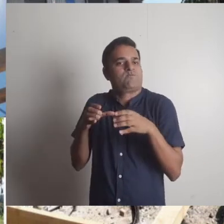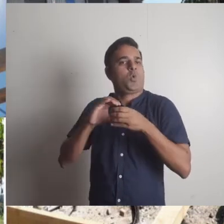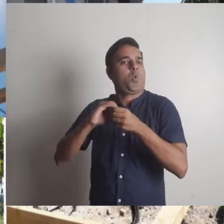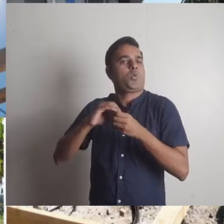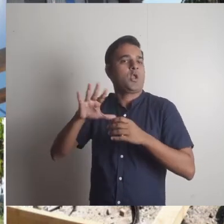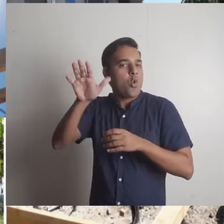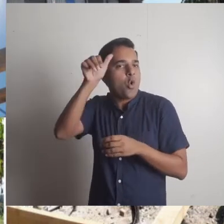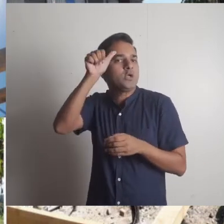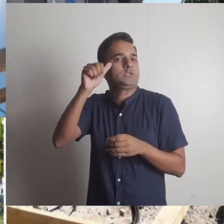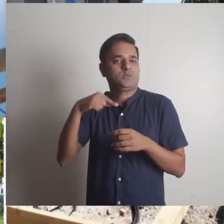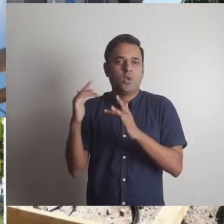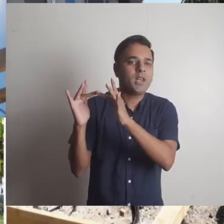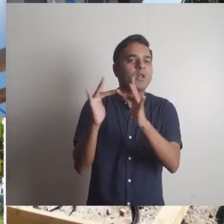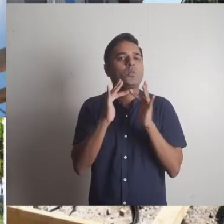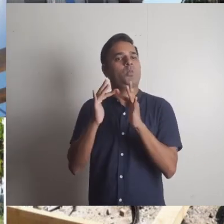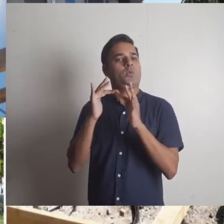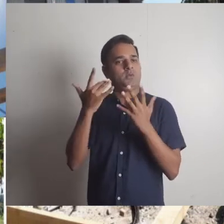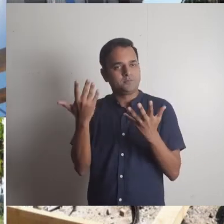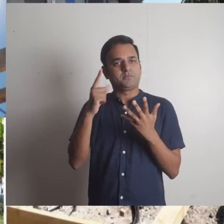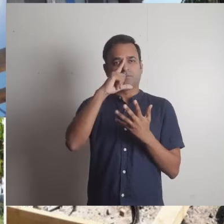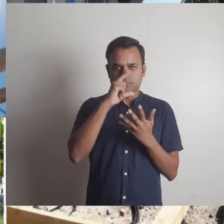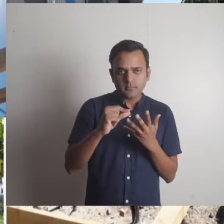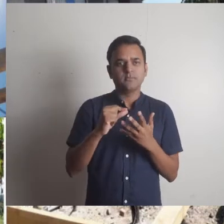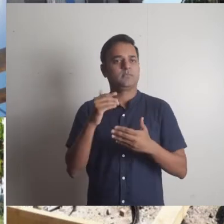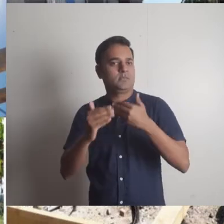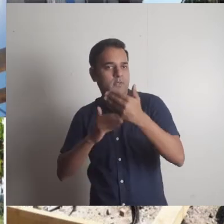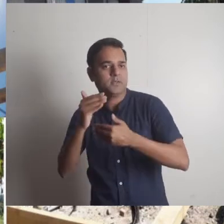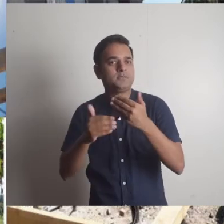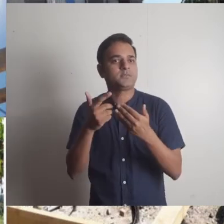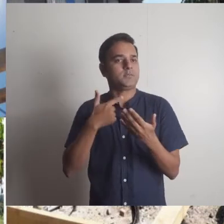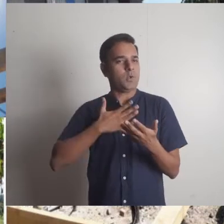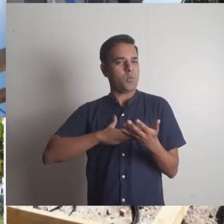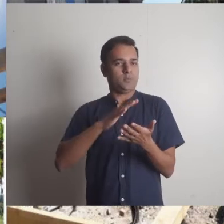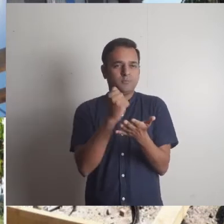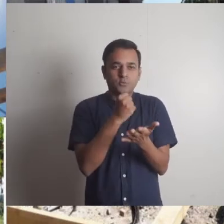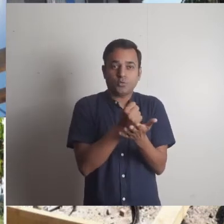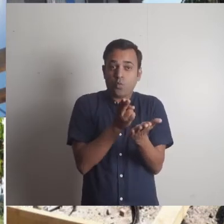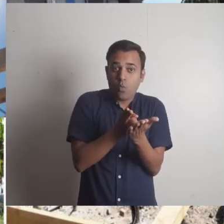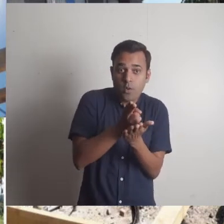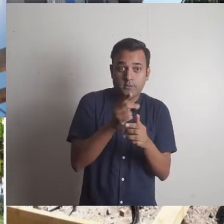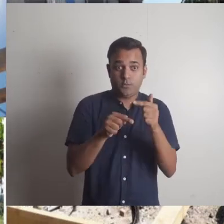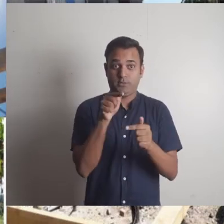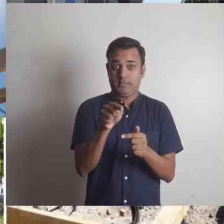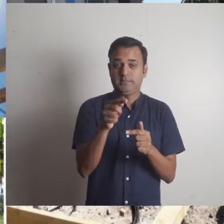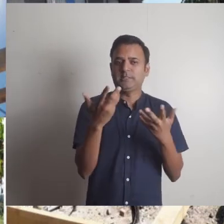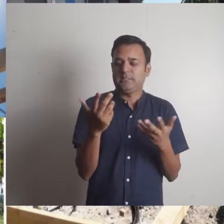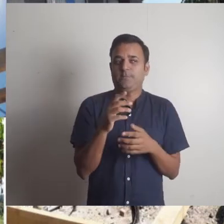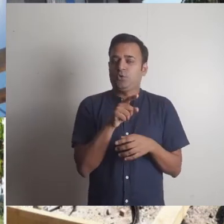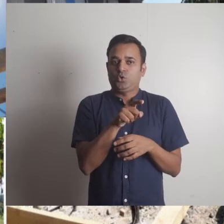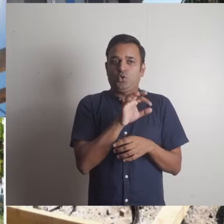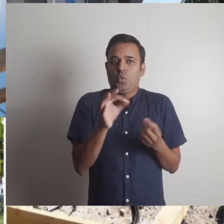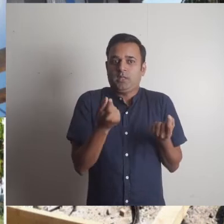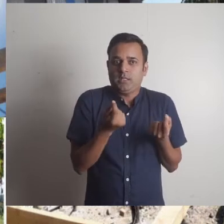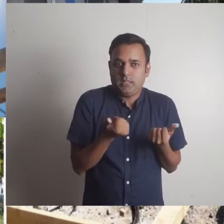wanted to make is being honest about that. That's not easy though to do, right? Because we have all our different strengths and weaknesses. Sometimes it's painful